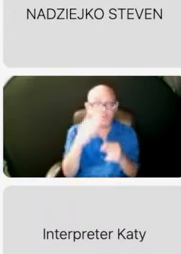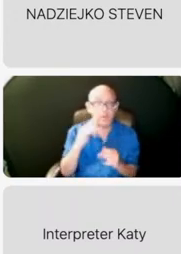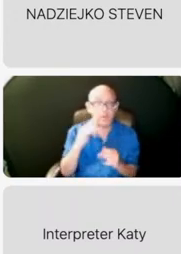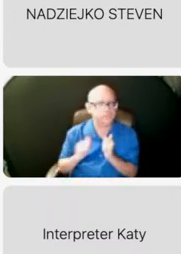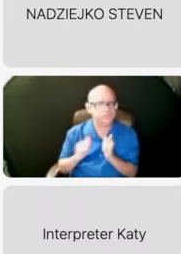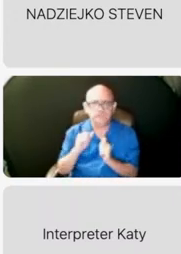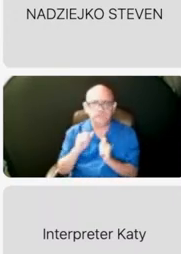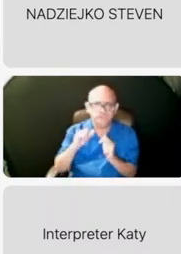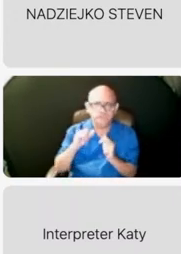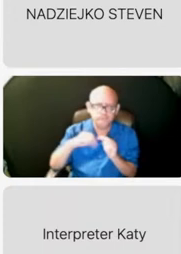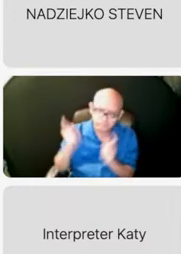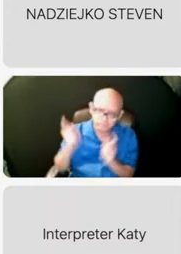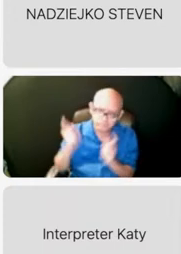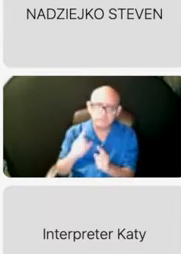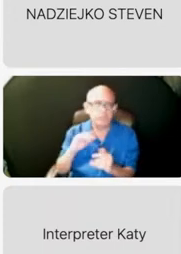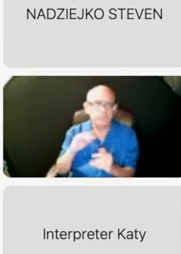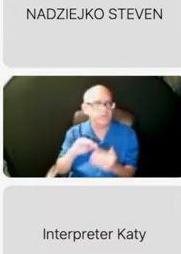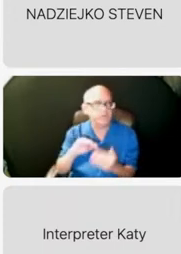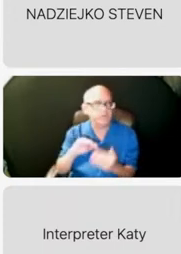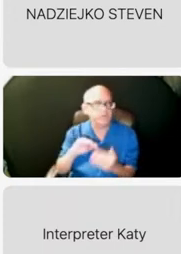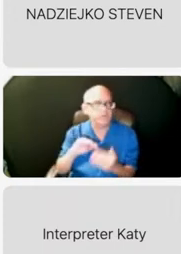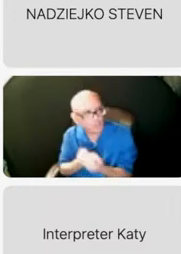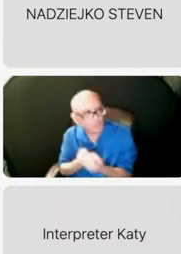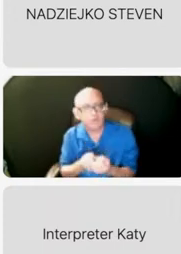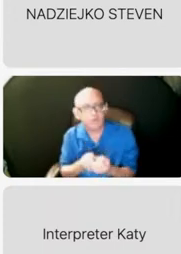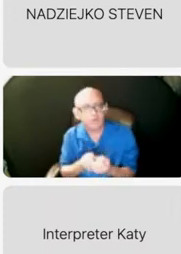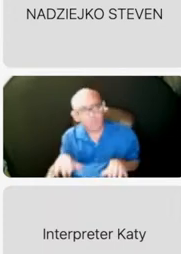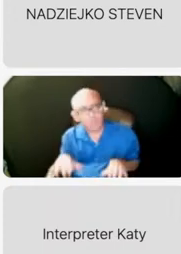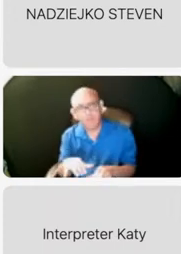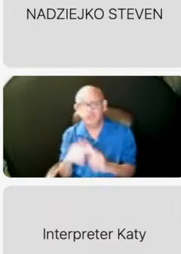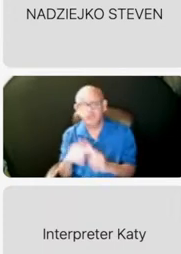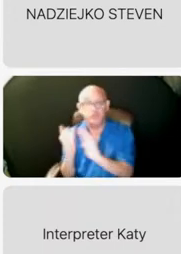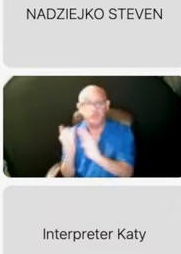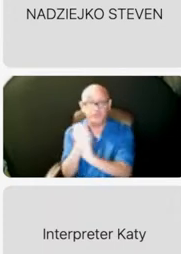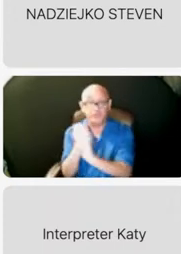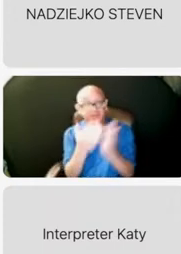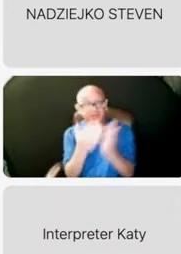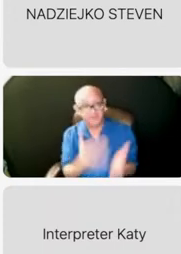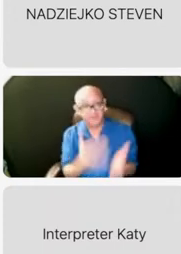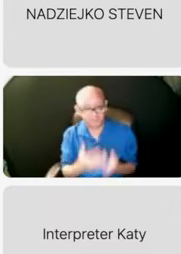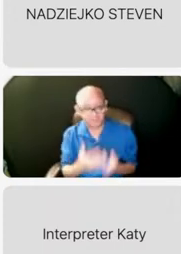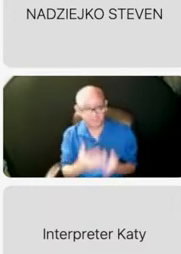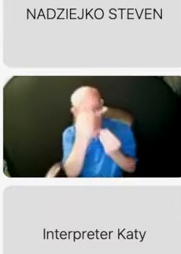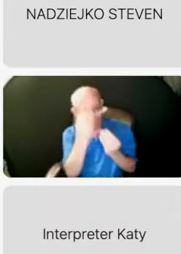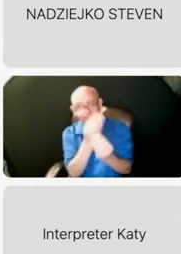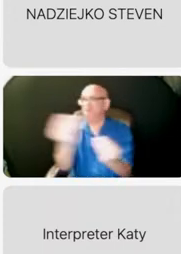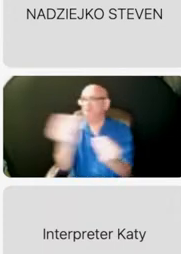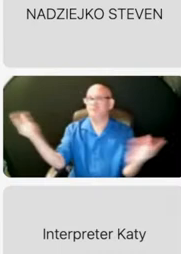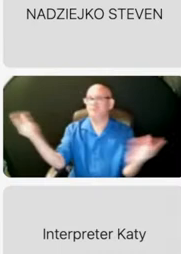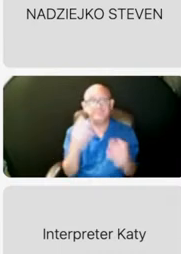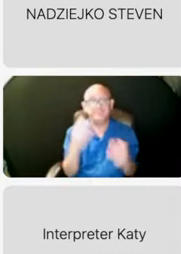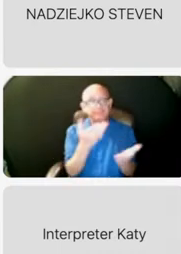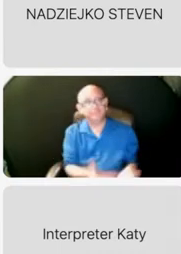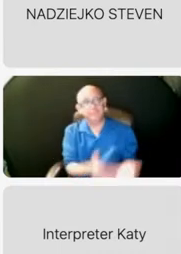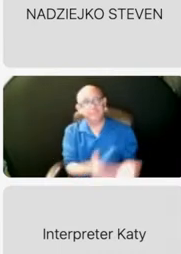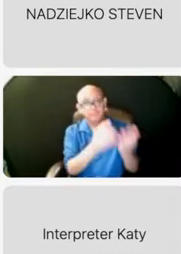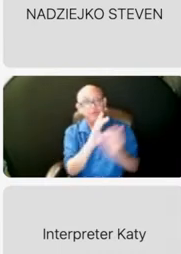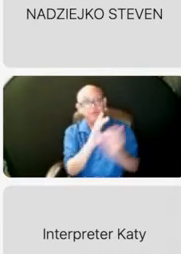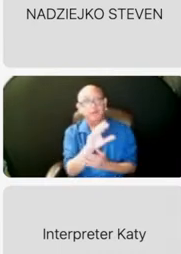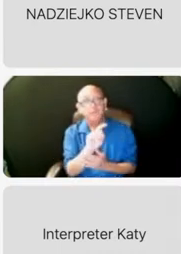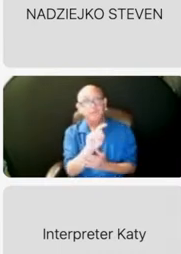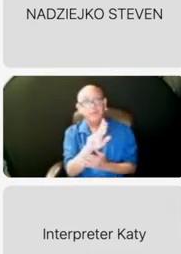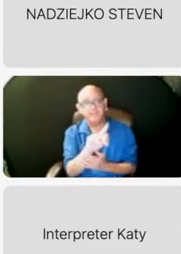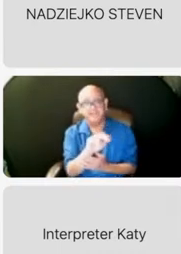community and so again congratulations publicly i wanted to publicly recognize with fuentes uh for